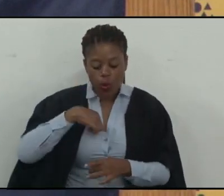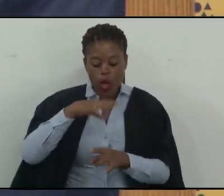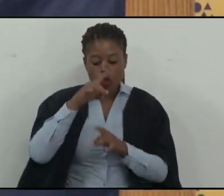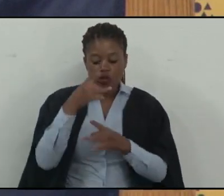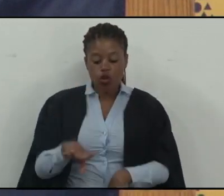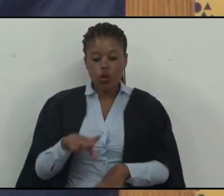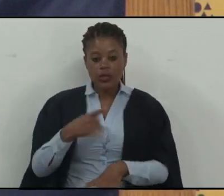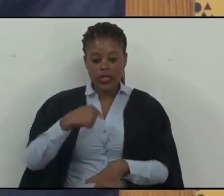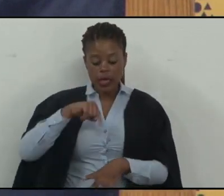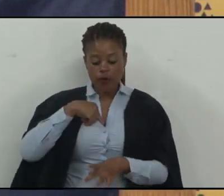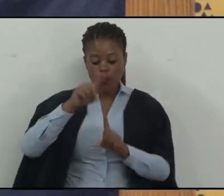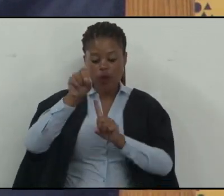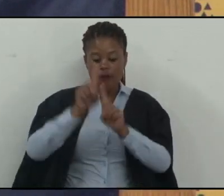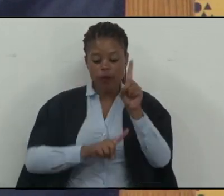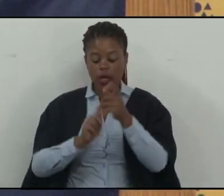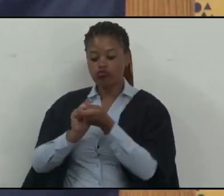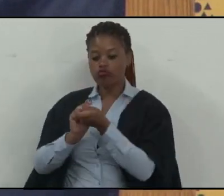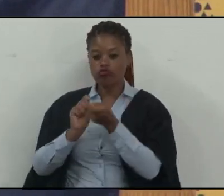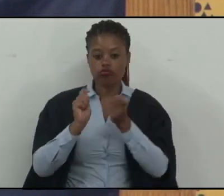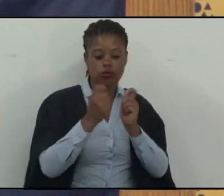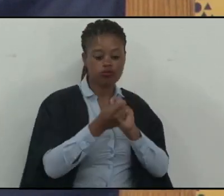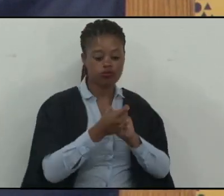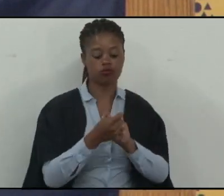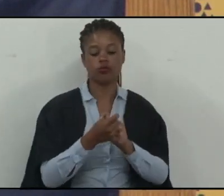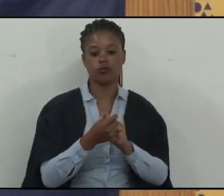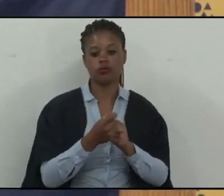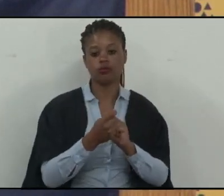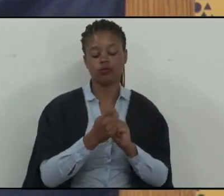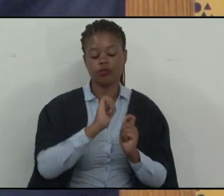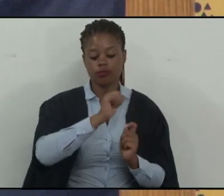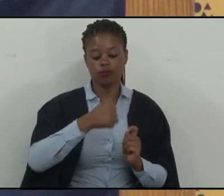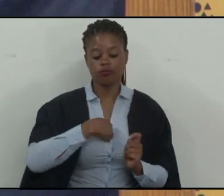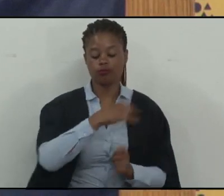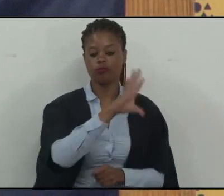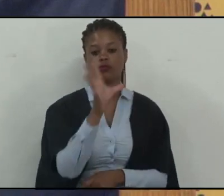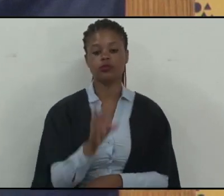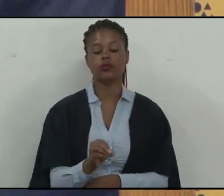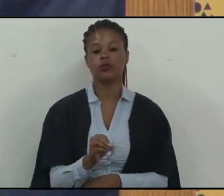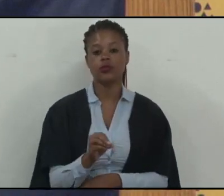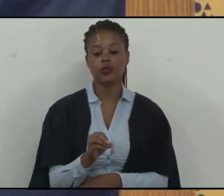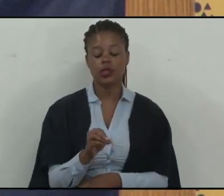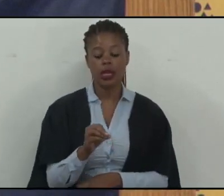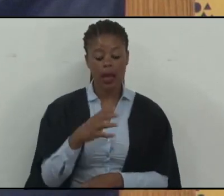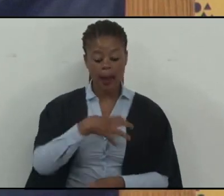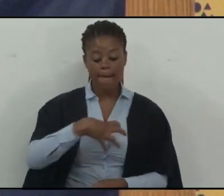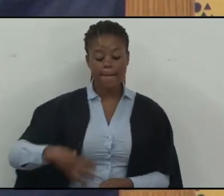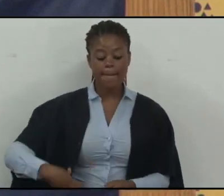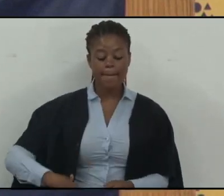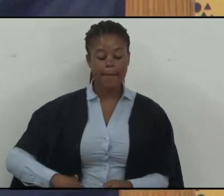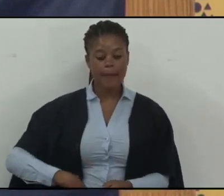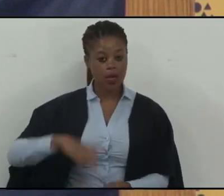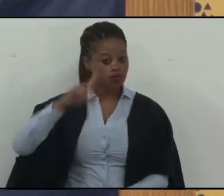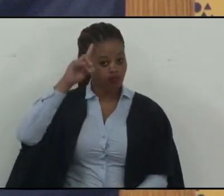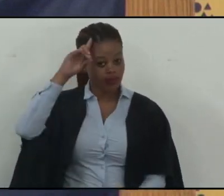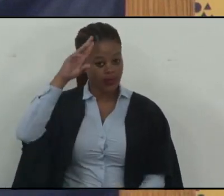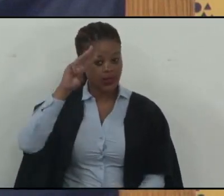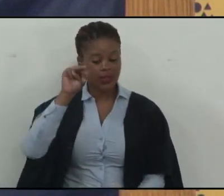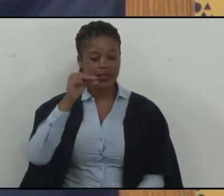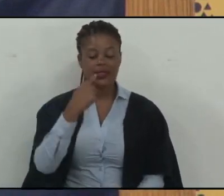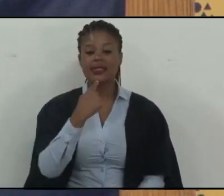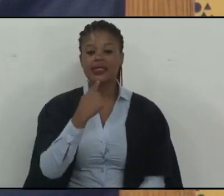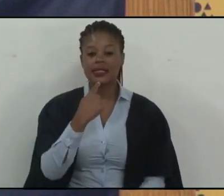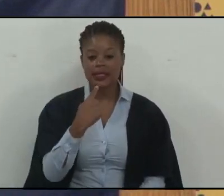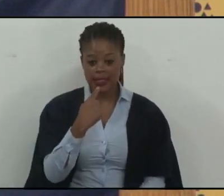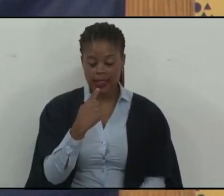if we fail to transform our continent. President Nelson Mandela said, and I